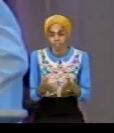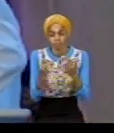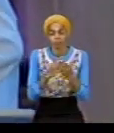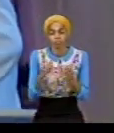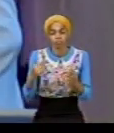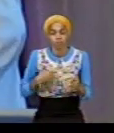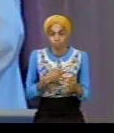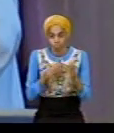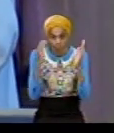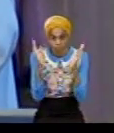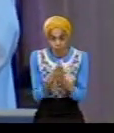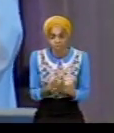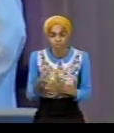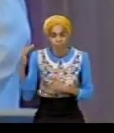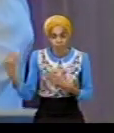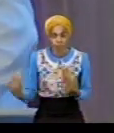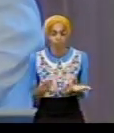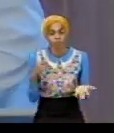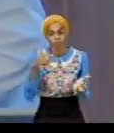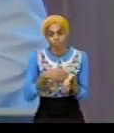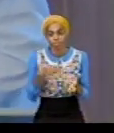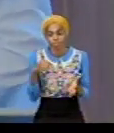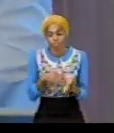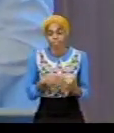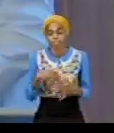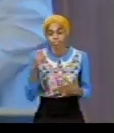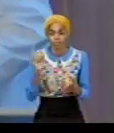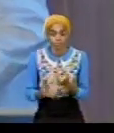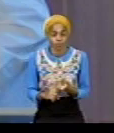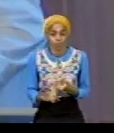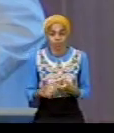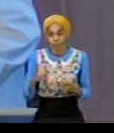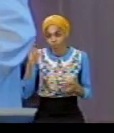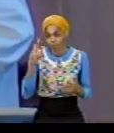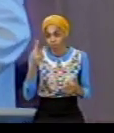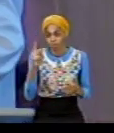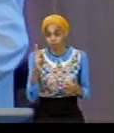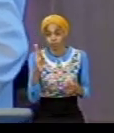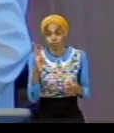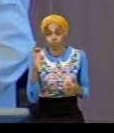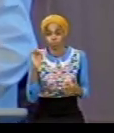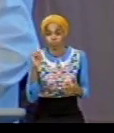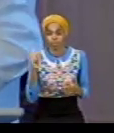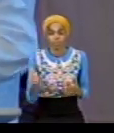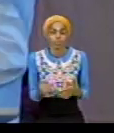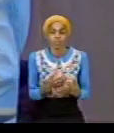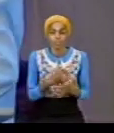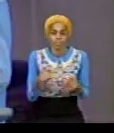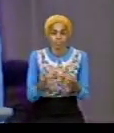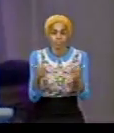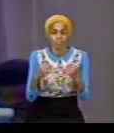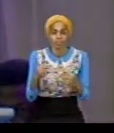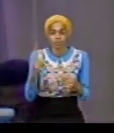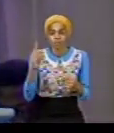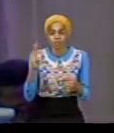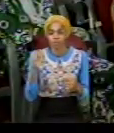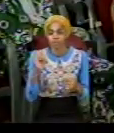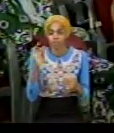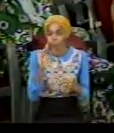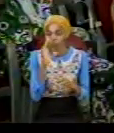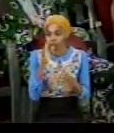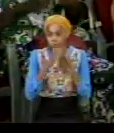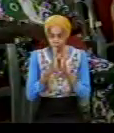again to Kwara State. And I know once you release that prayer into the air in Kwara State, Kwara shall be peaceful and shall be free. Thanks so much. God bless